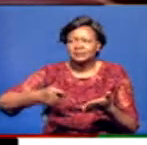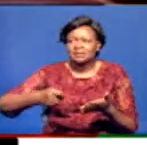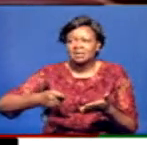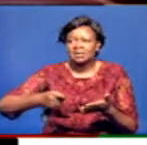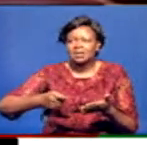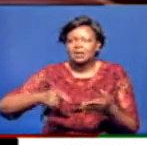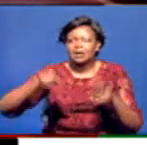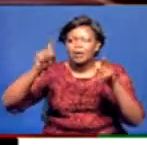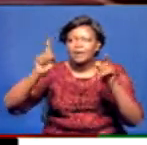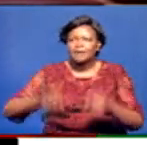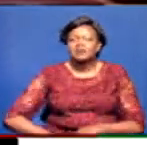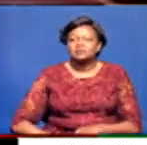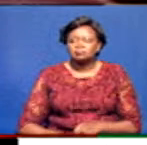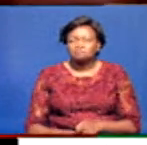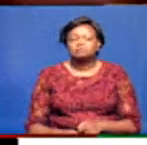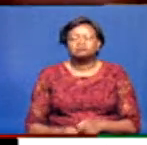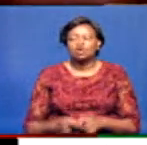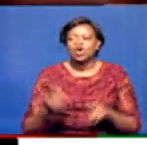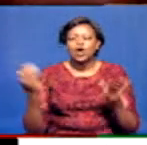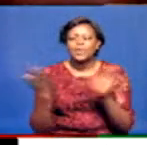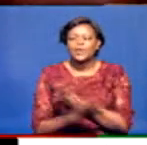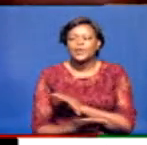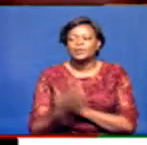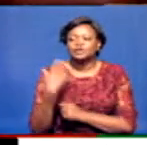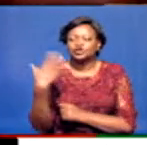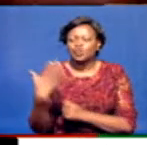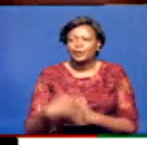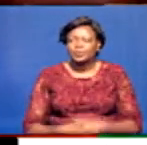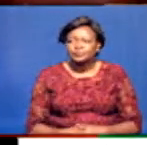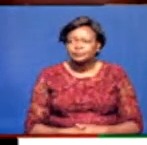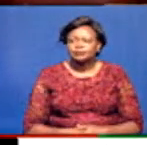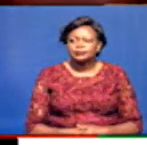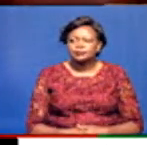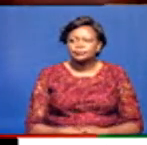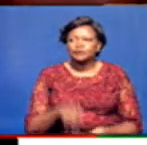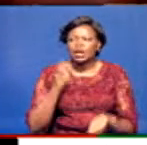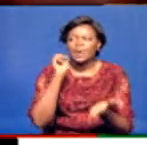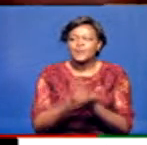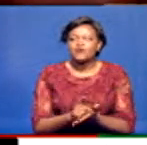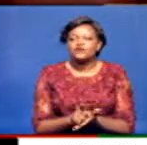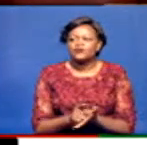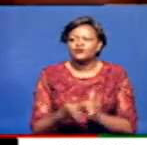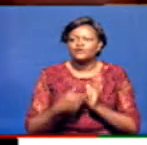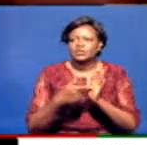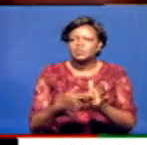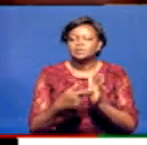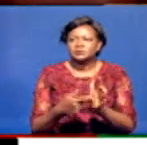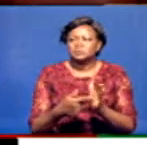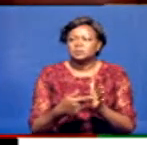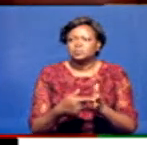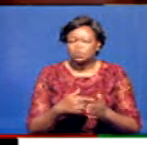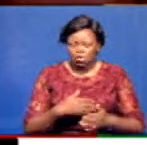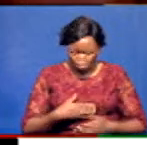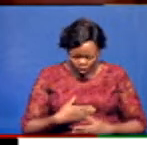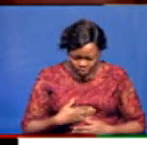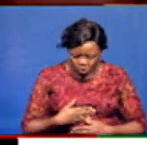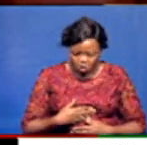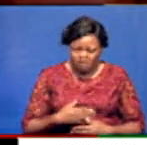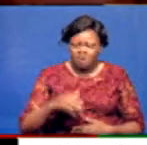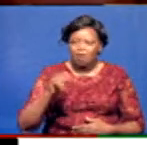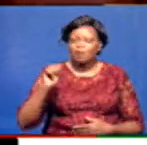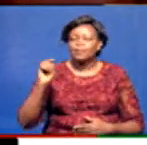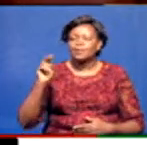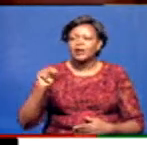must be documented in our standing order I support. The removal, for instance, of the Honorable Aden Duale as leader